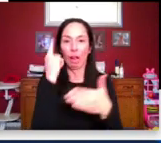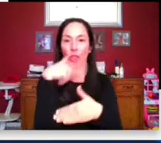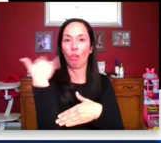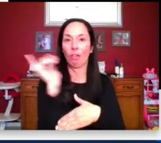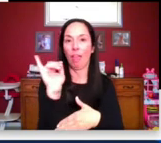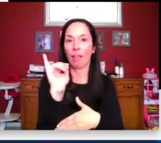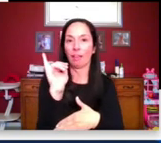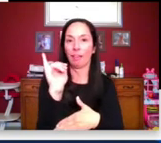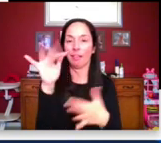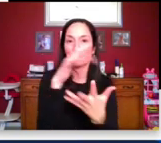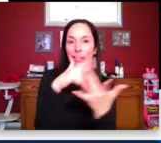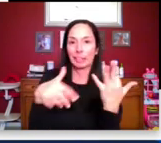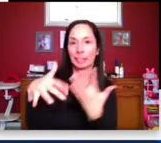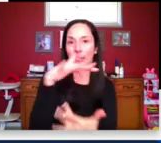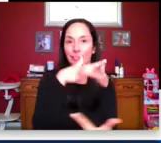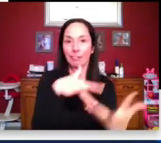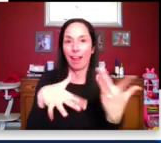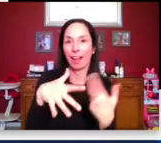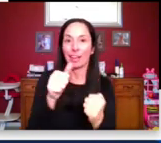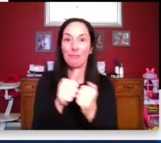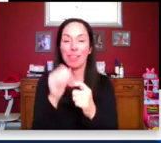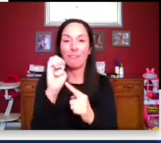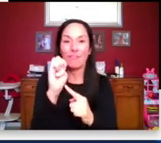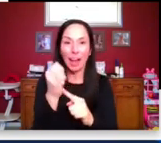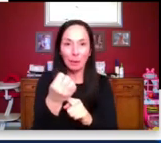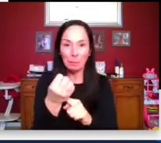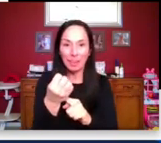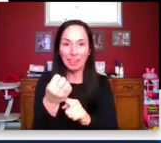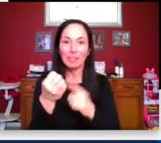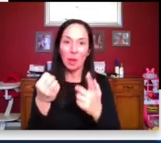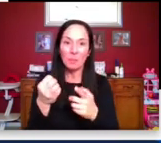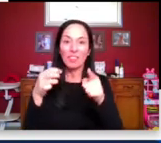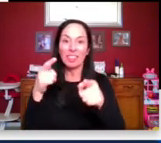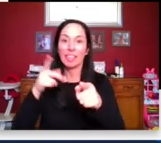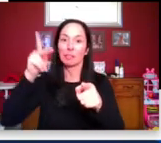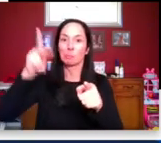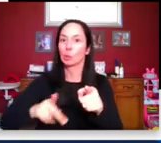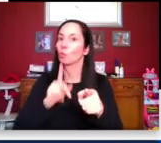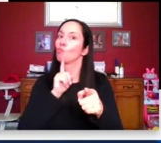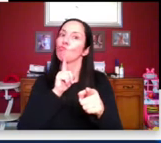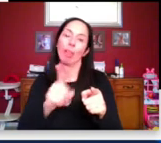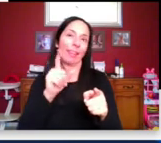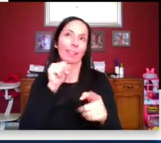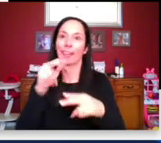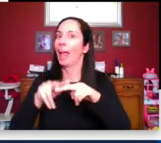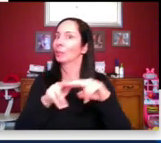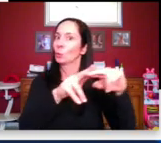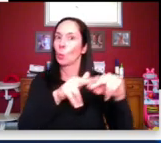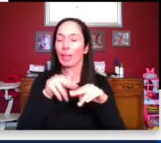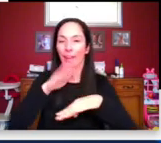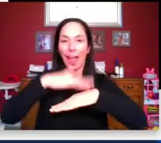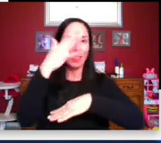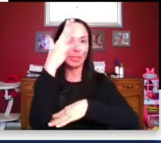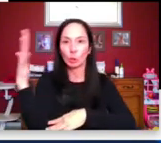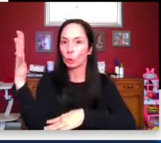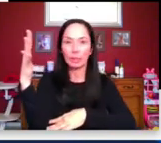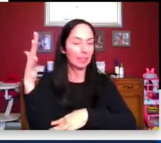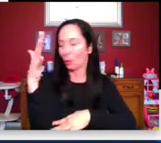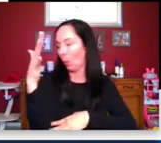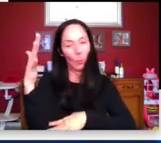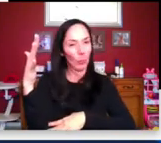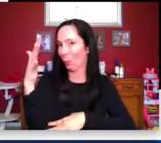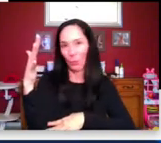is interacting with the environment. So no, this person is not actually swinging on the tree. He has